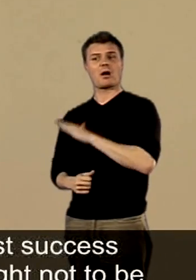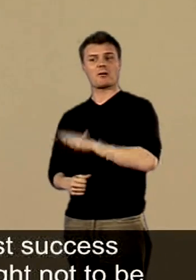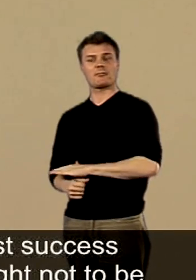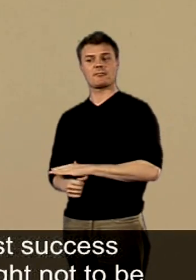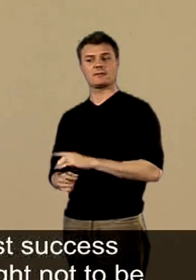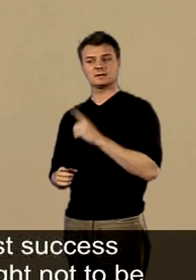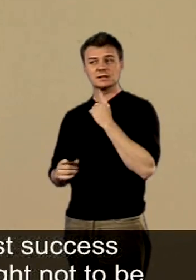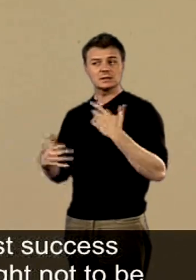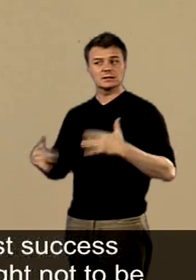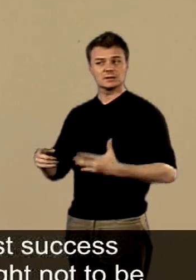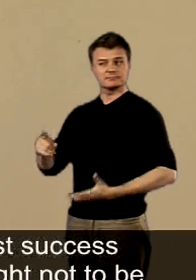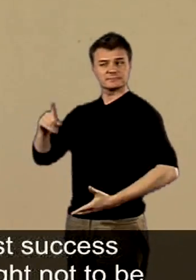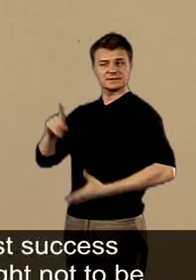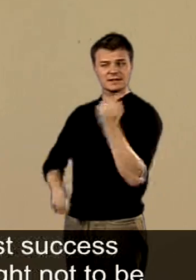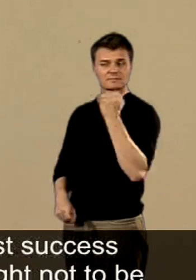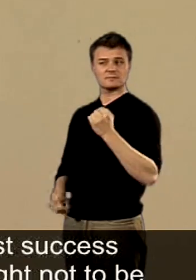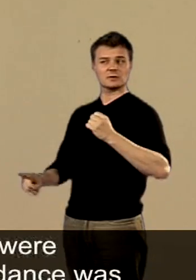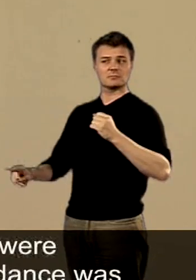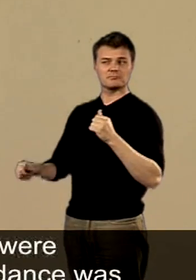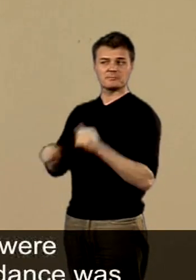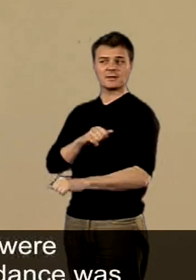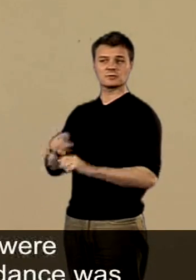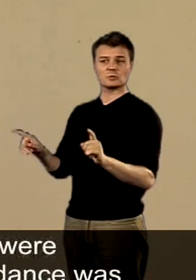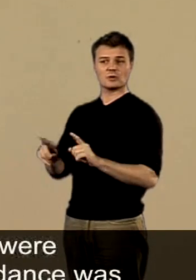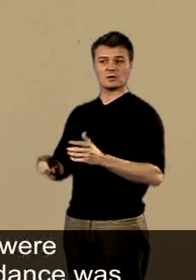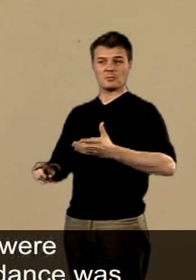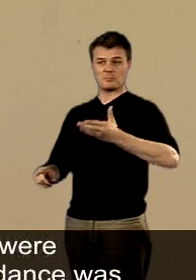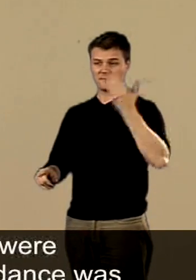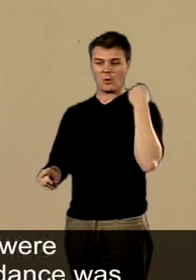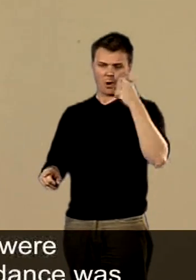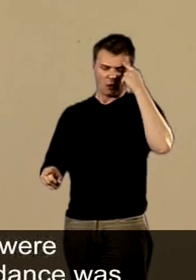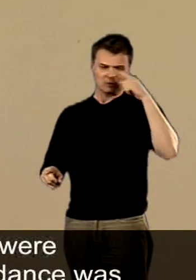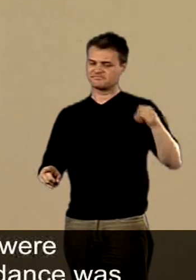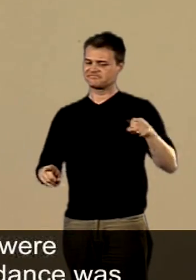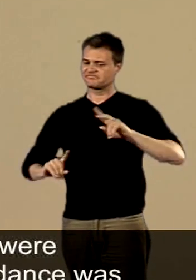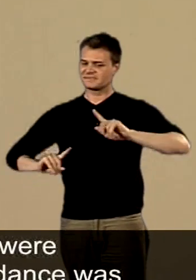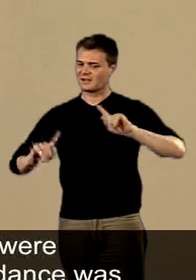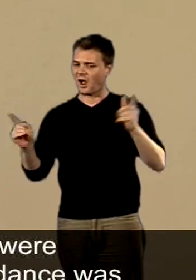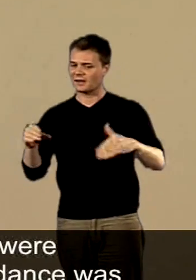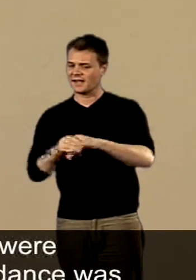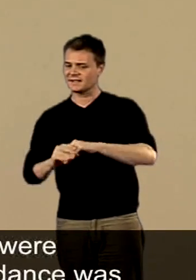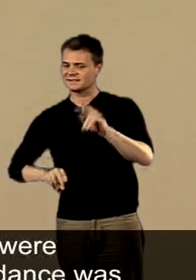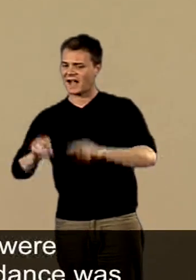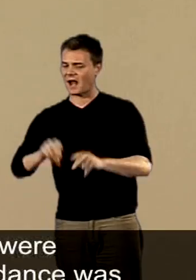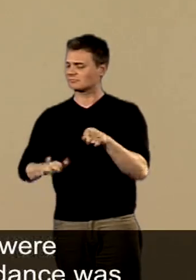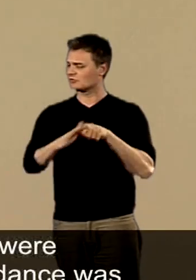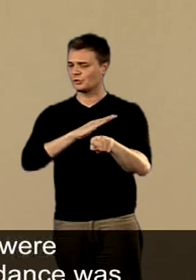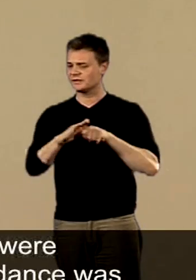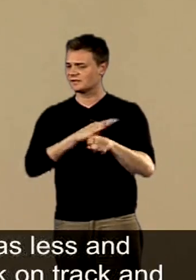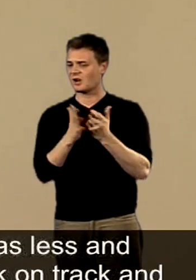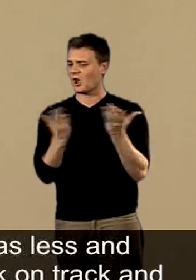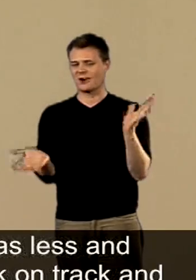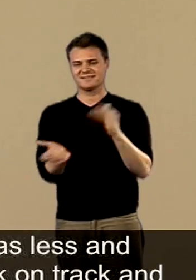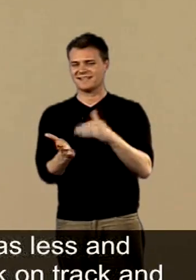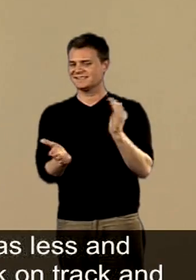success are students that before were thought not to be able to enter into exams and were truant in quite a lot, and their attendance